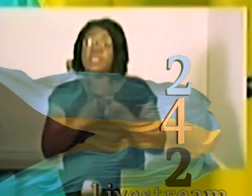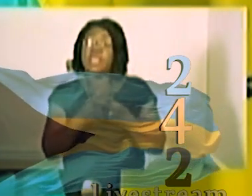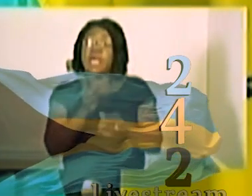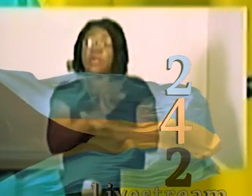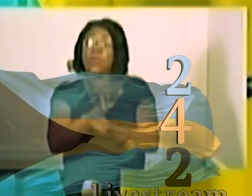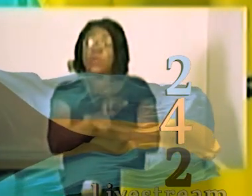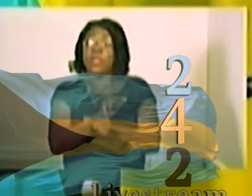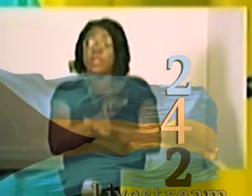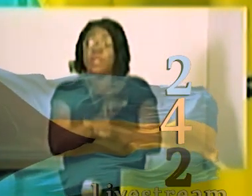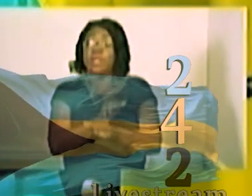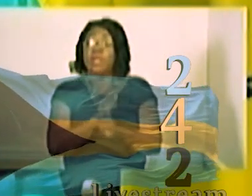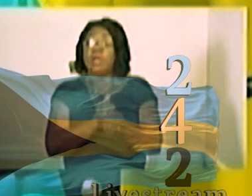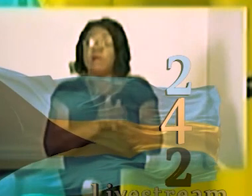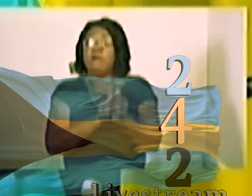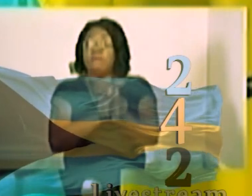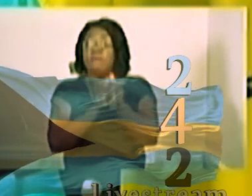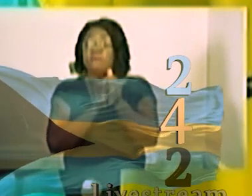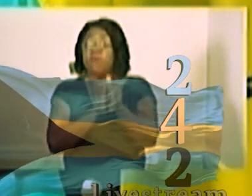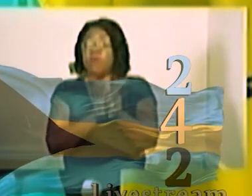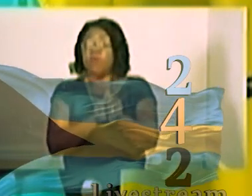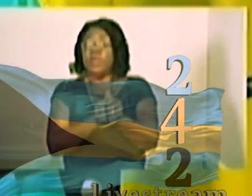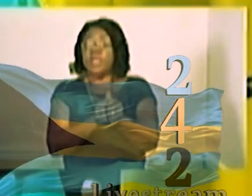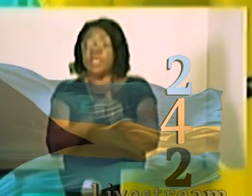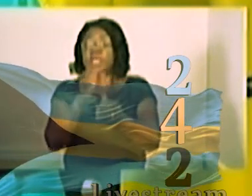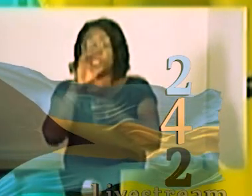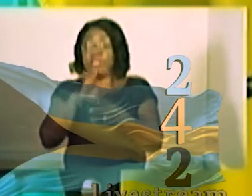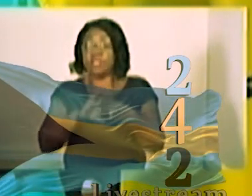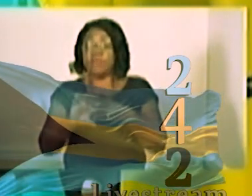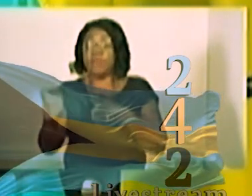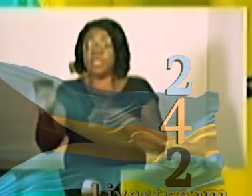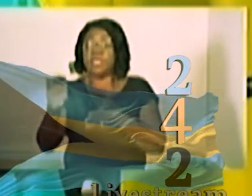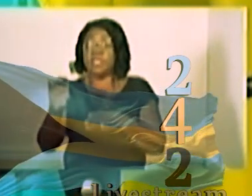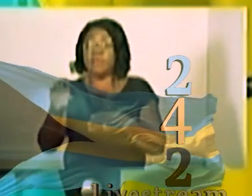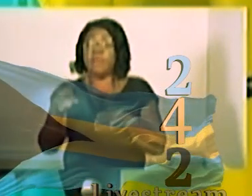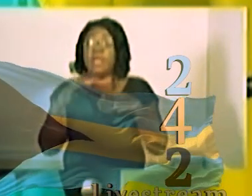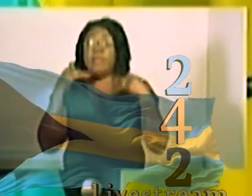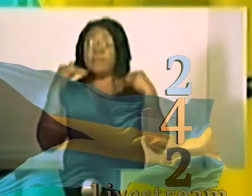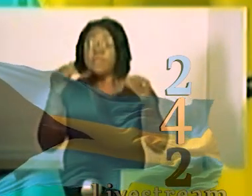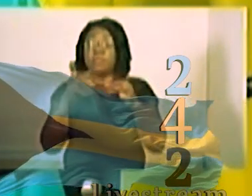operations following certification by the Ministry of Health.